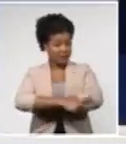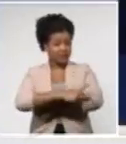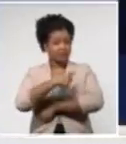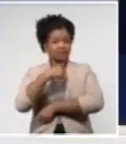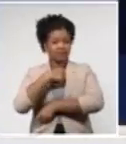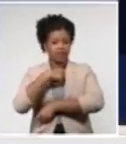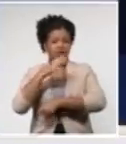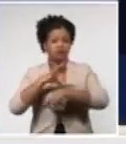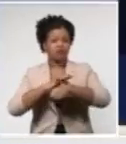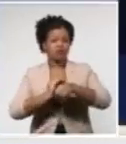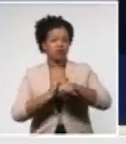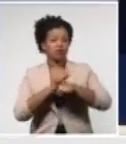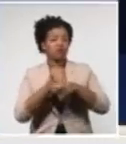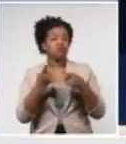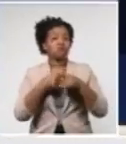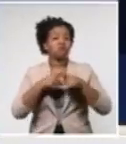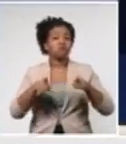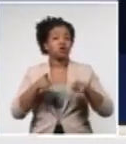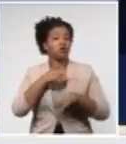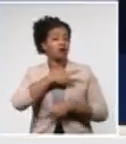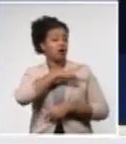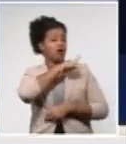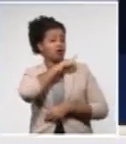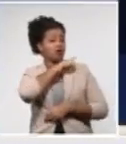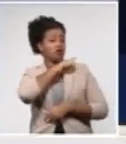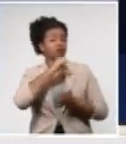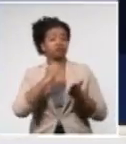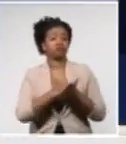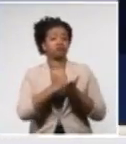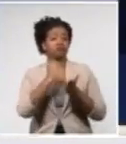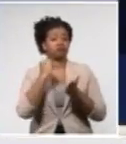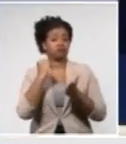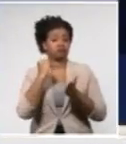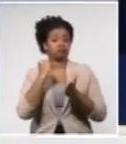the pandemic continues unabated.